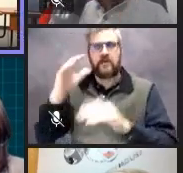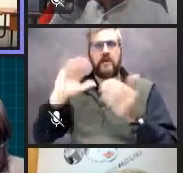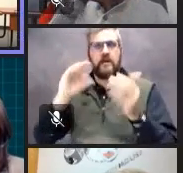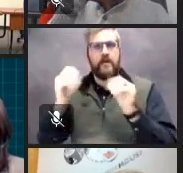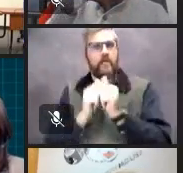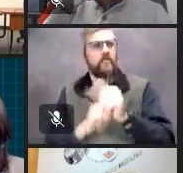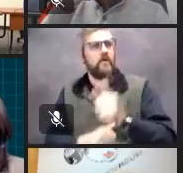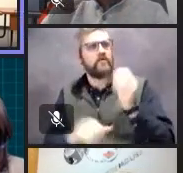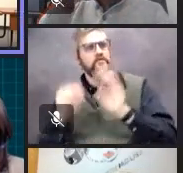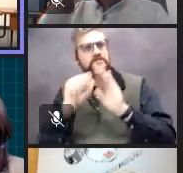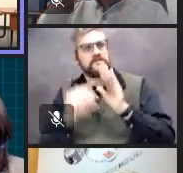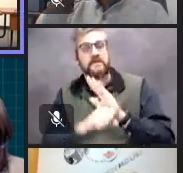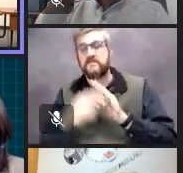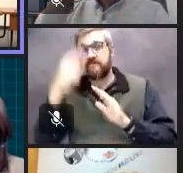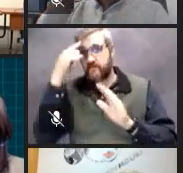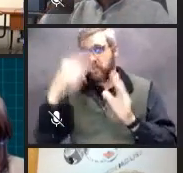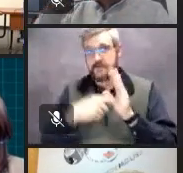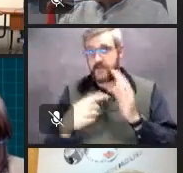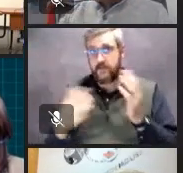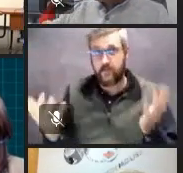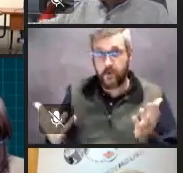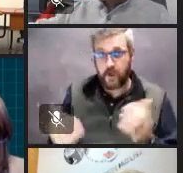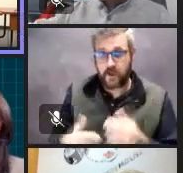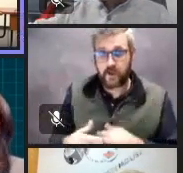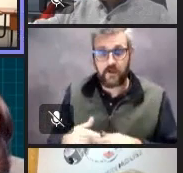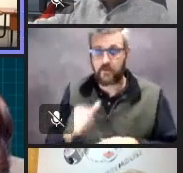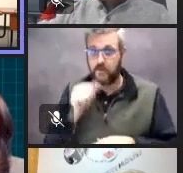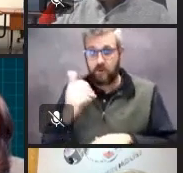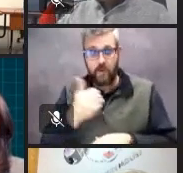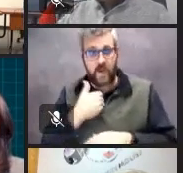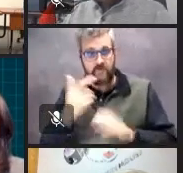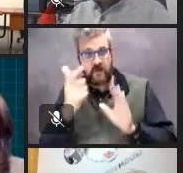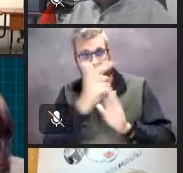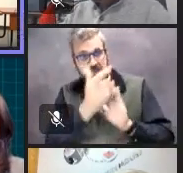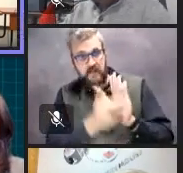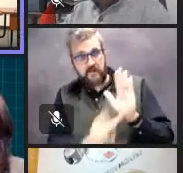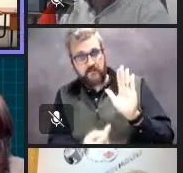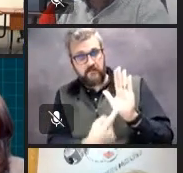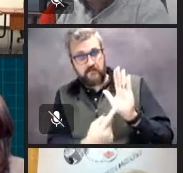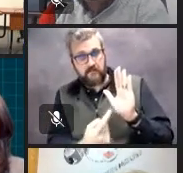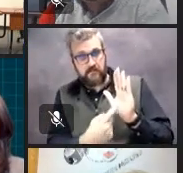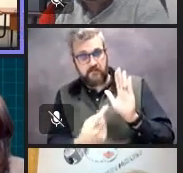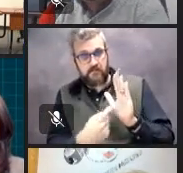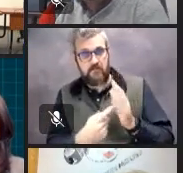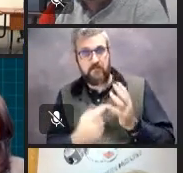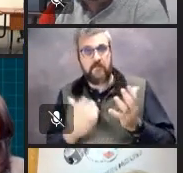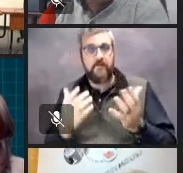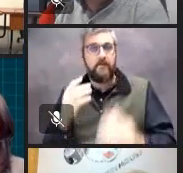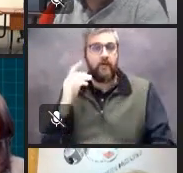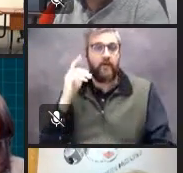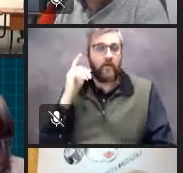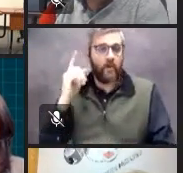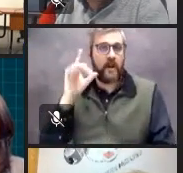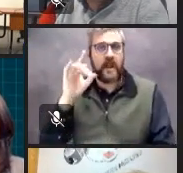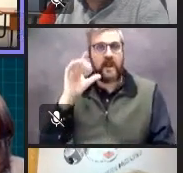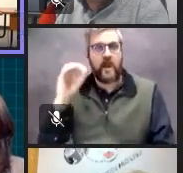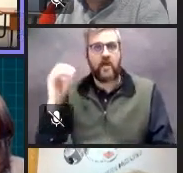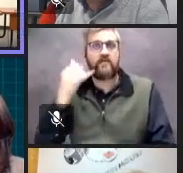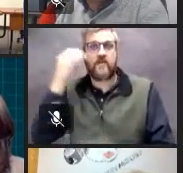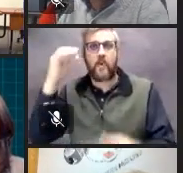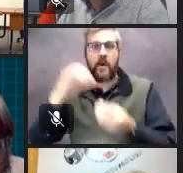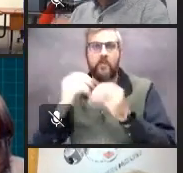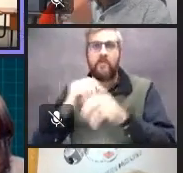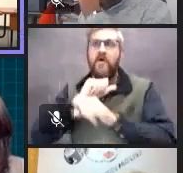other states. For example, we don't have legislation that's like a 1-800 report line to rat out